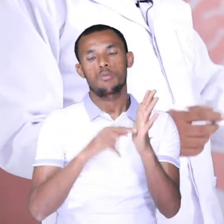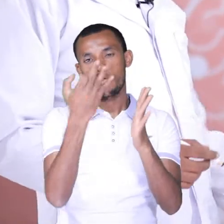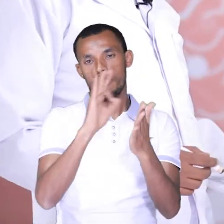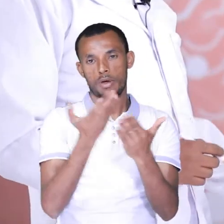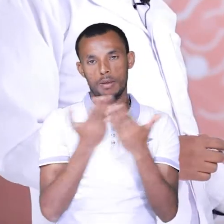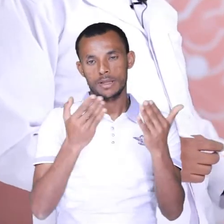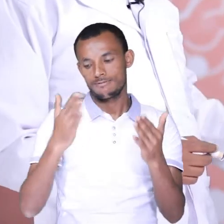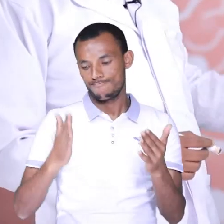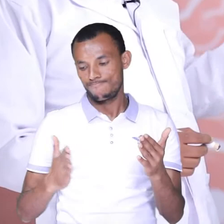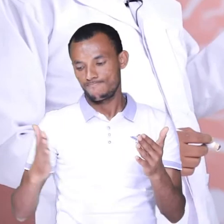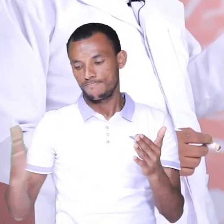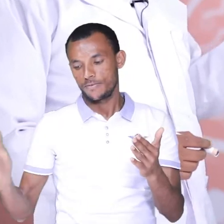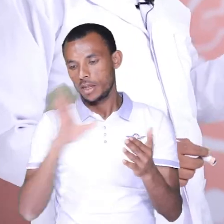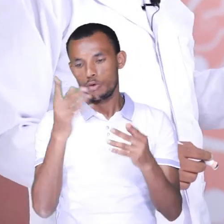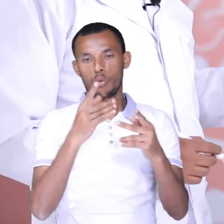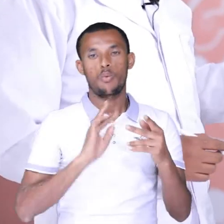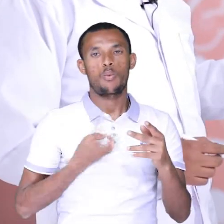side by side, and we try to